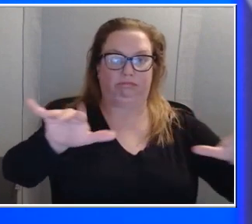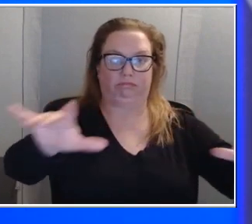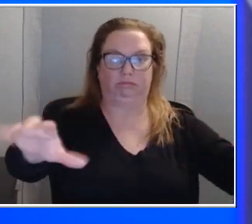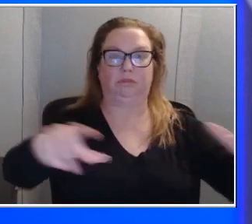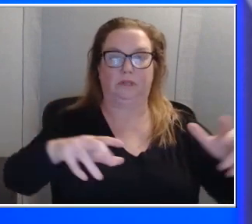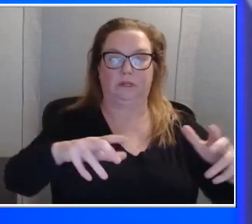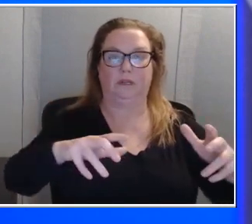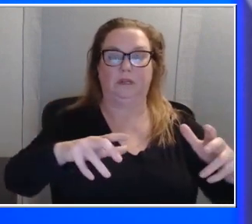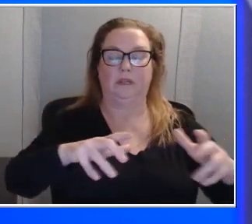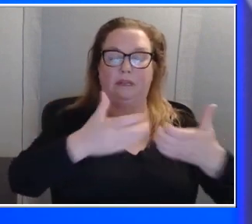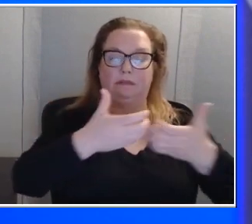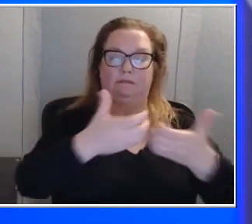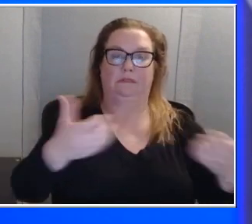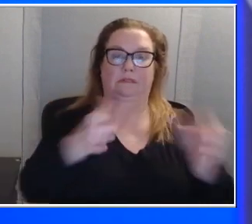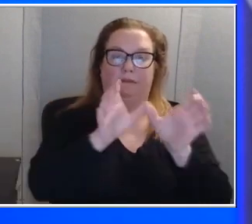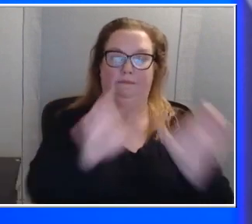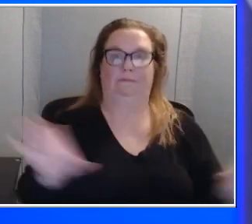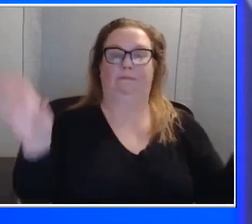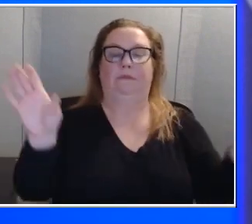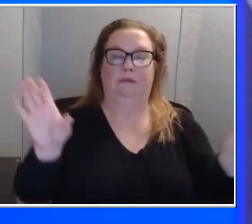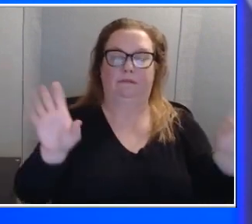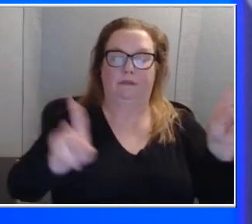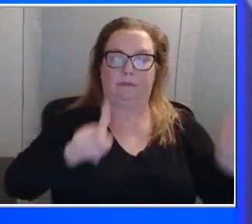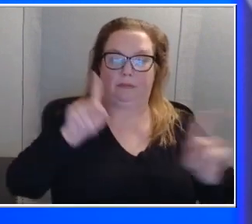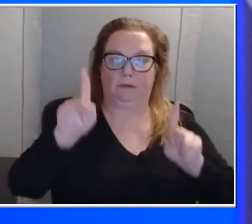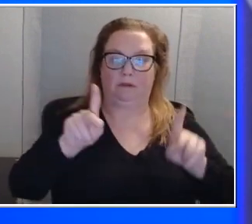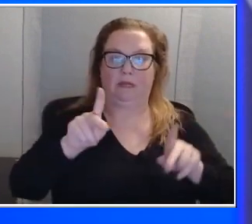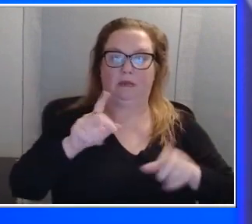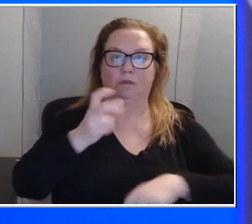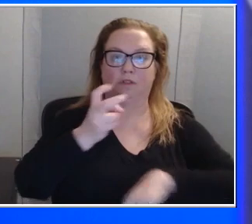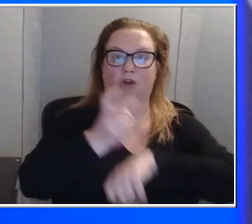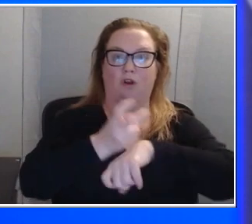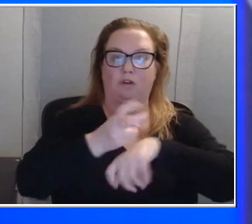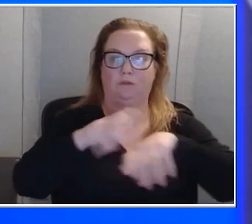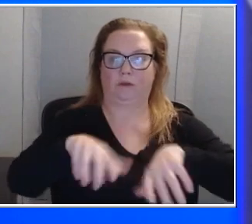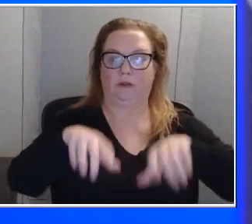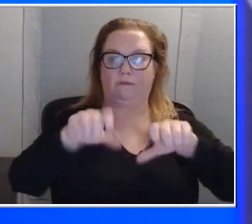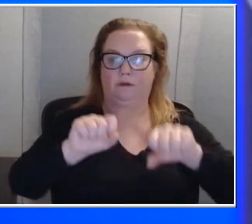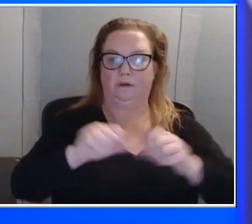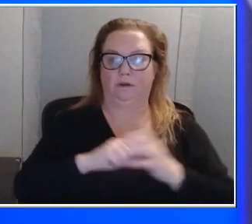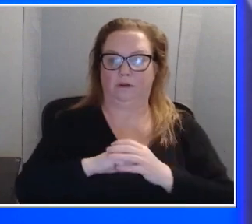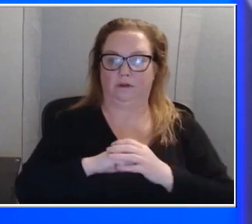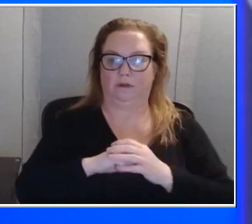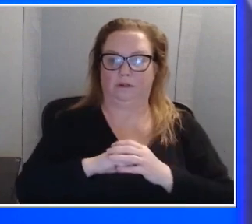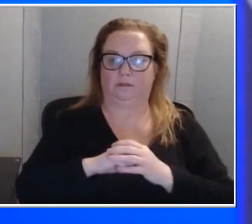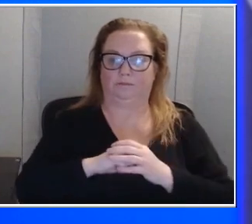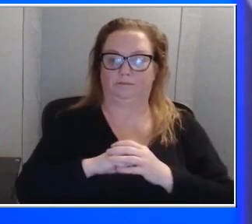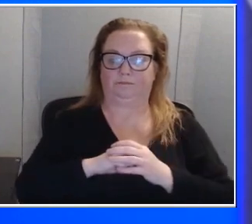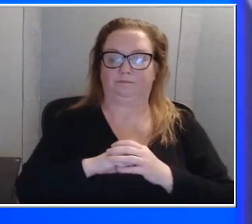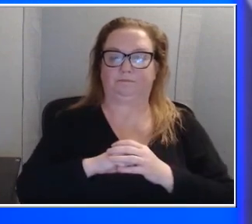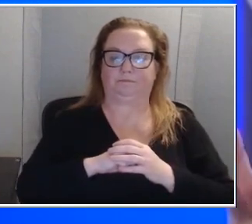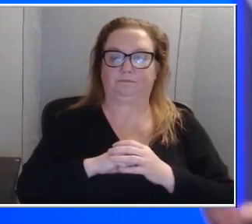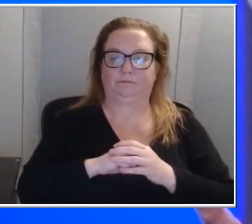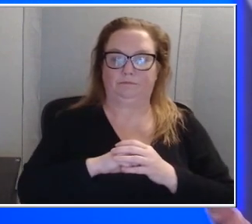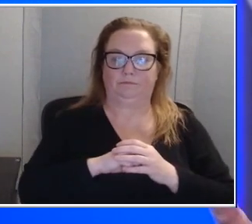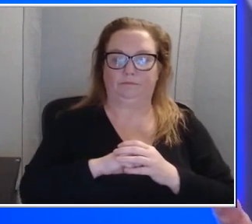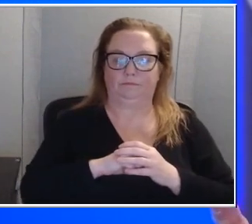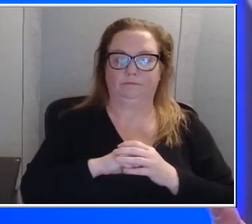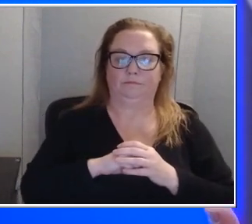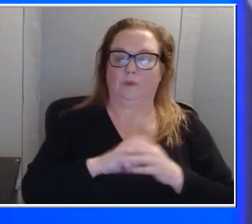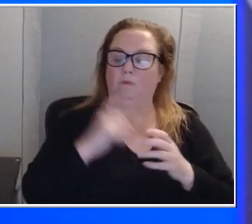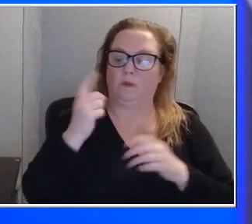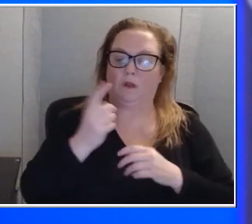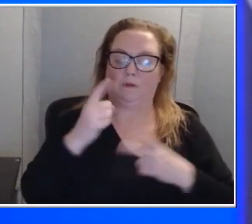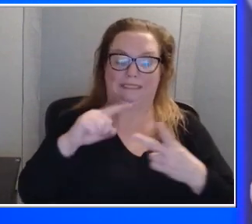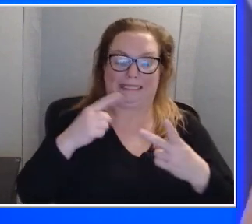of divisiveness in the public, and it was hard to recover after that. The second thing is we always tried to